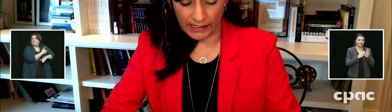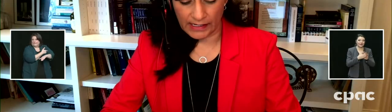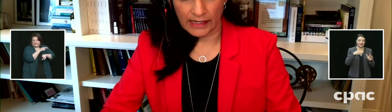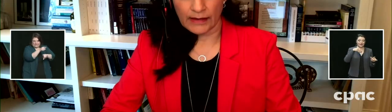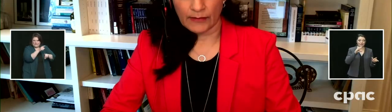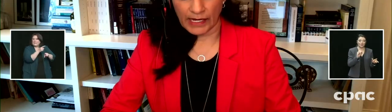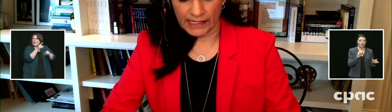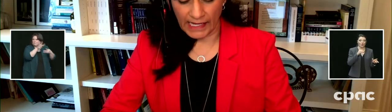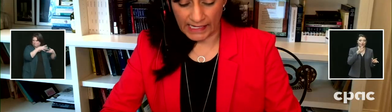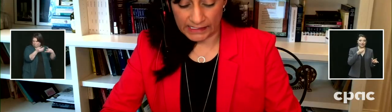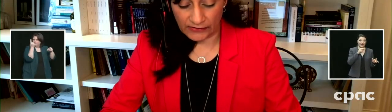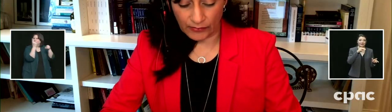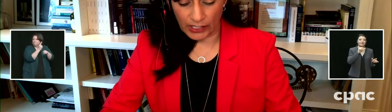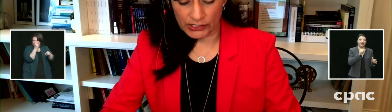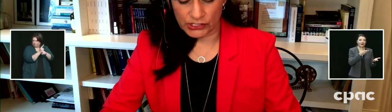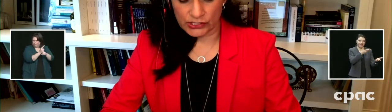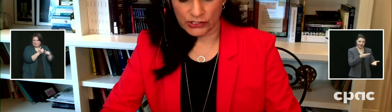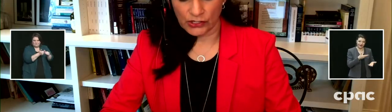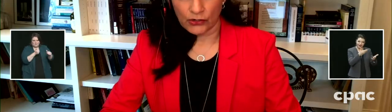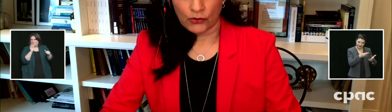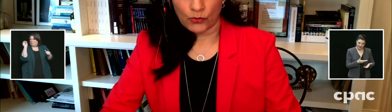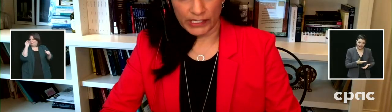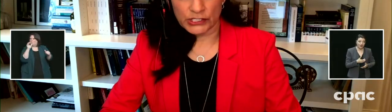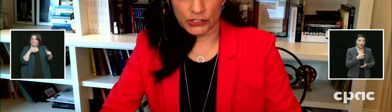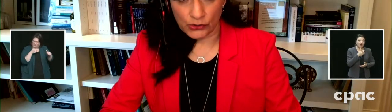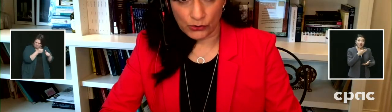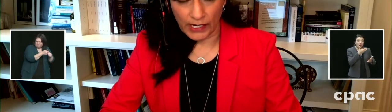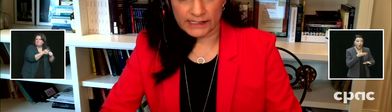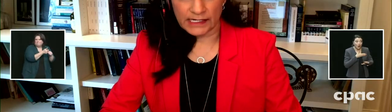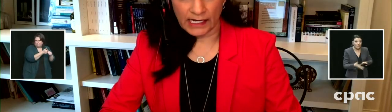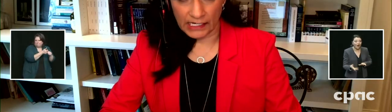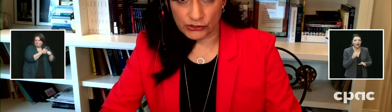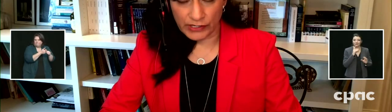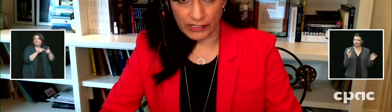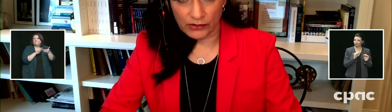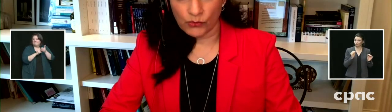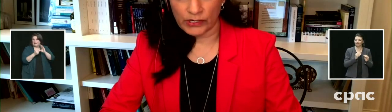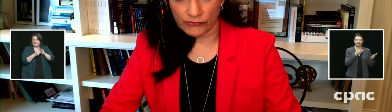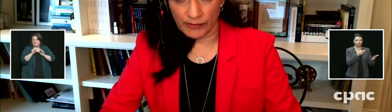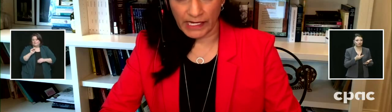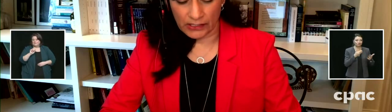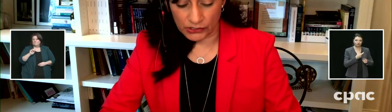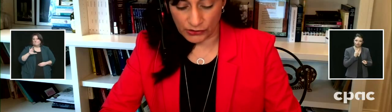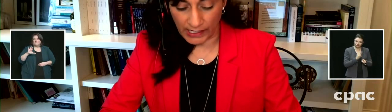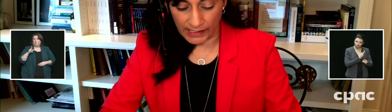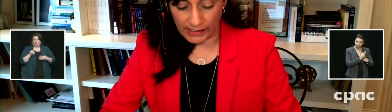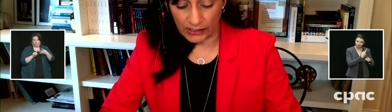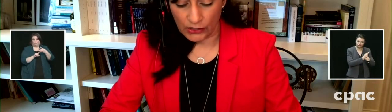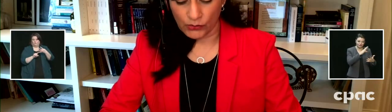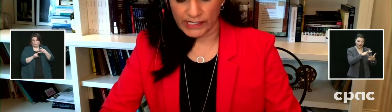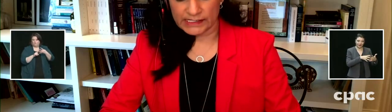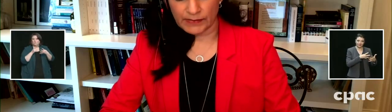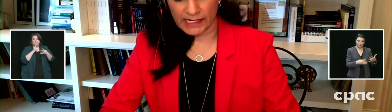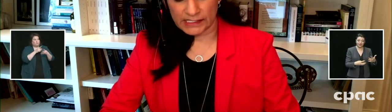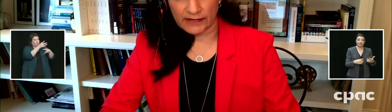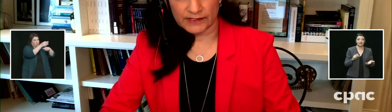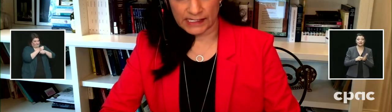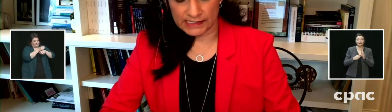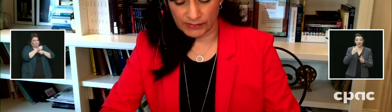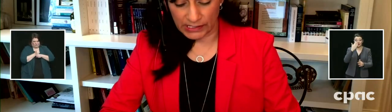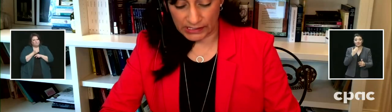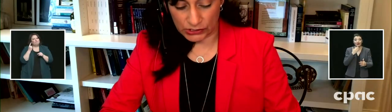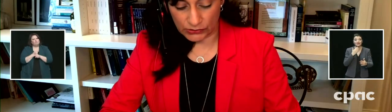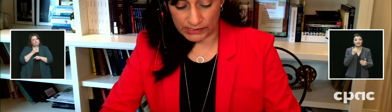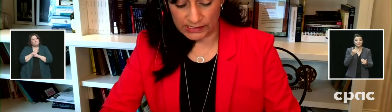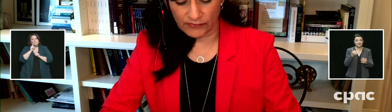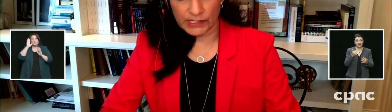track. By the end of March, we too, as a country, will remain on track. We expect to have